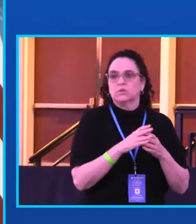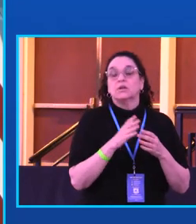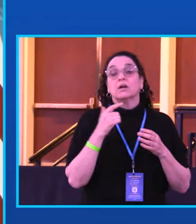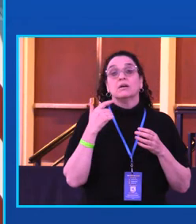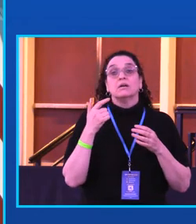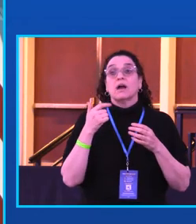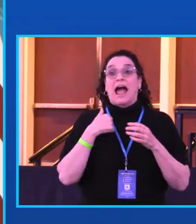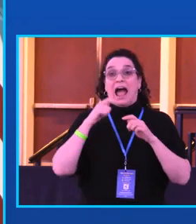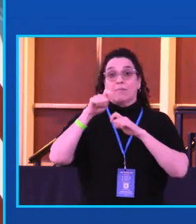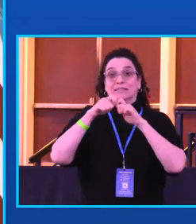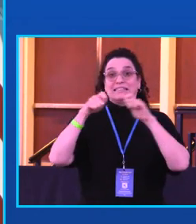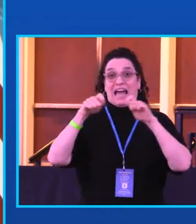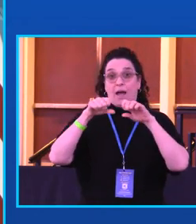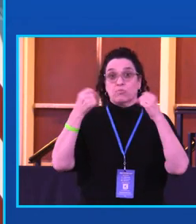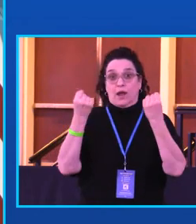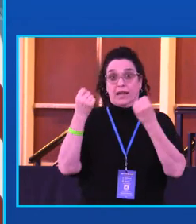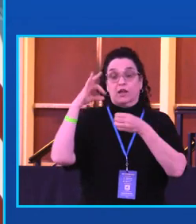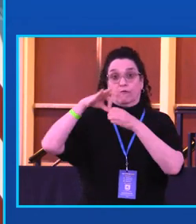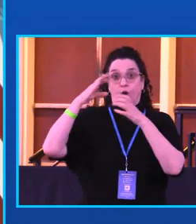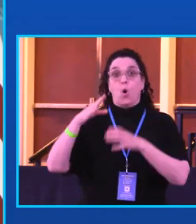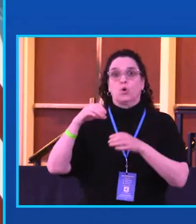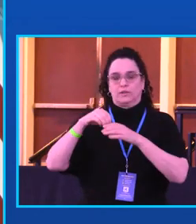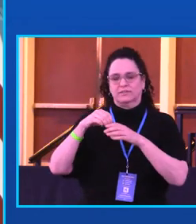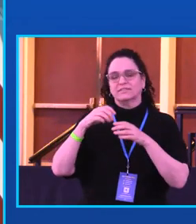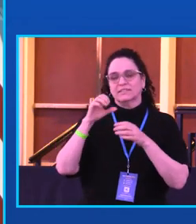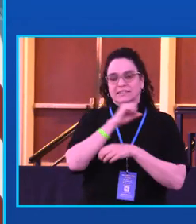am the president of the Senate.